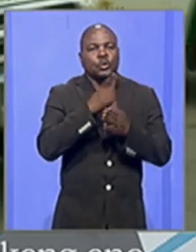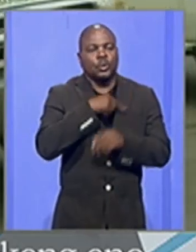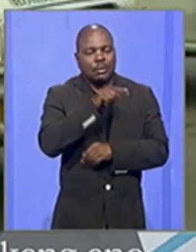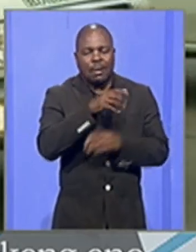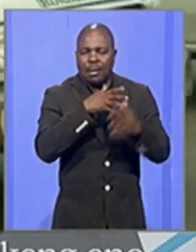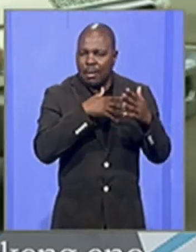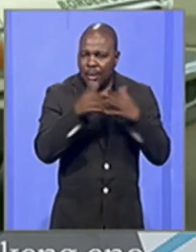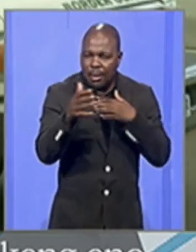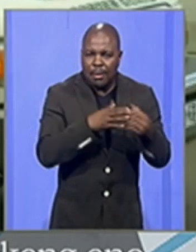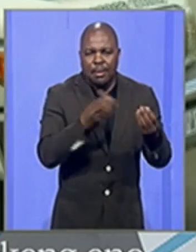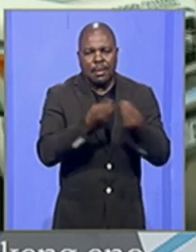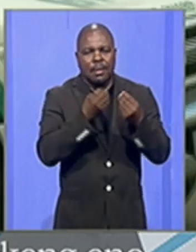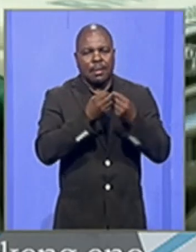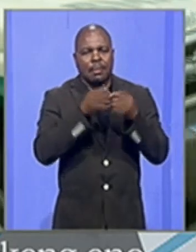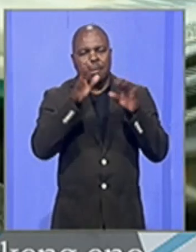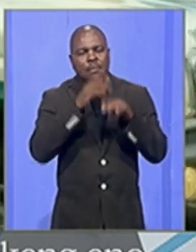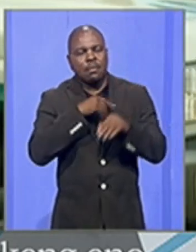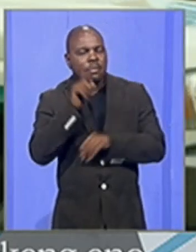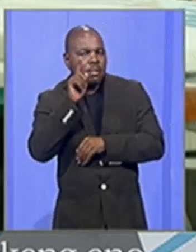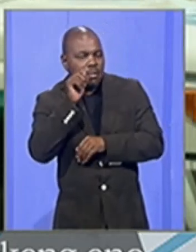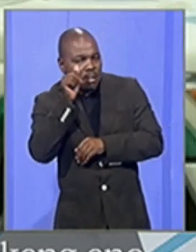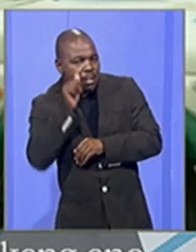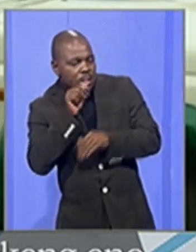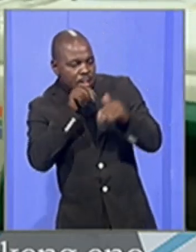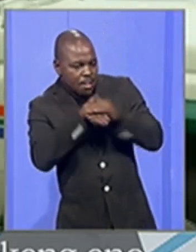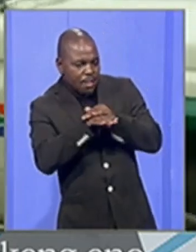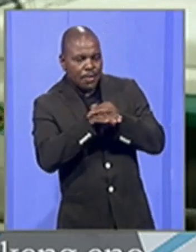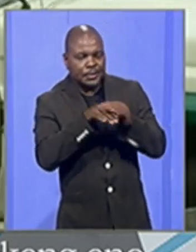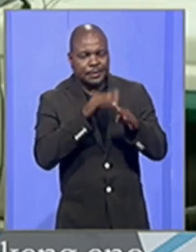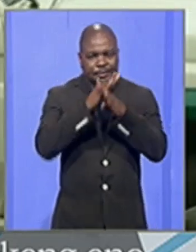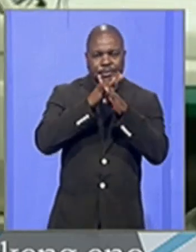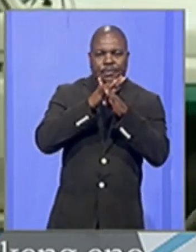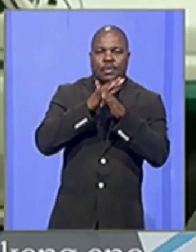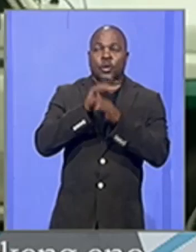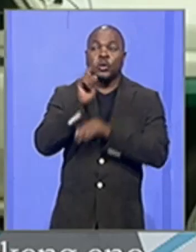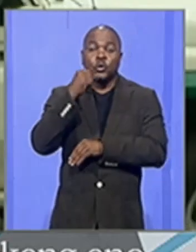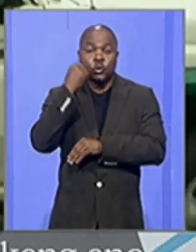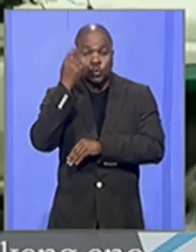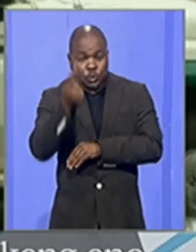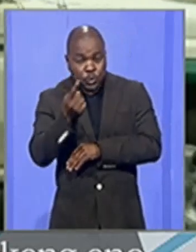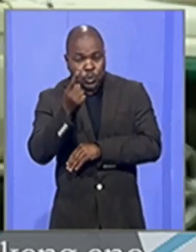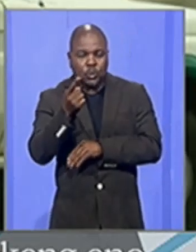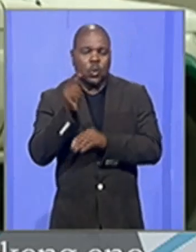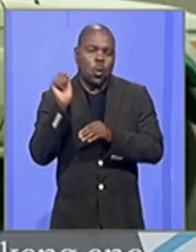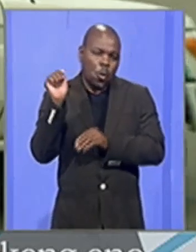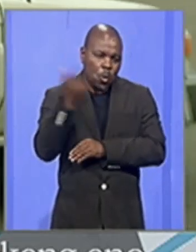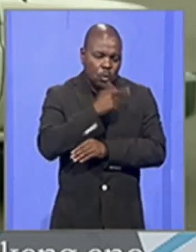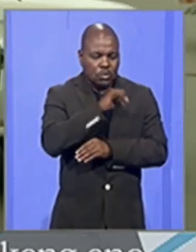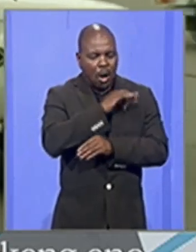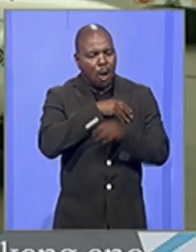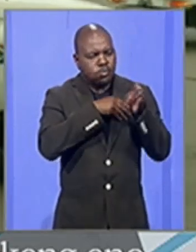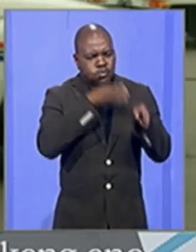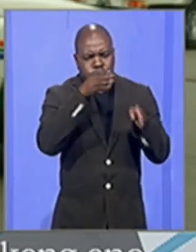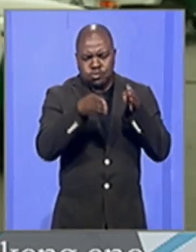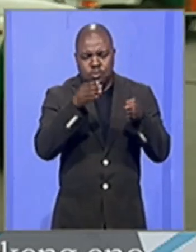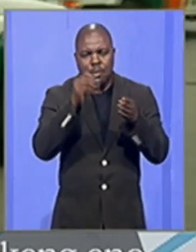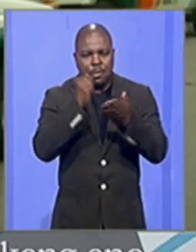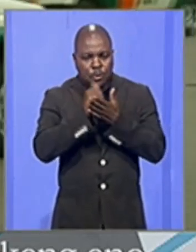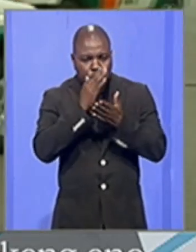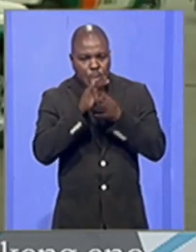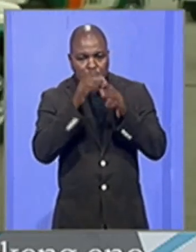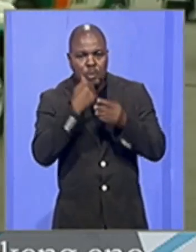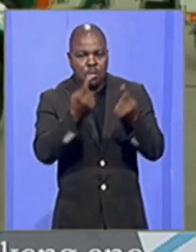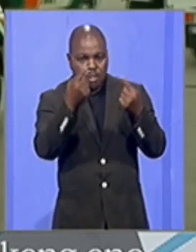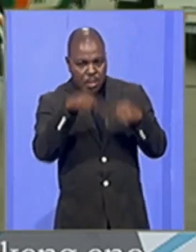any aspects of illegal migration. So from tomorrow, all our deployments will be on par to be able to make sure that we process those that are